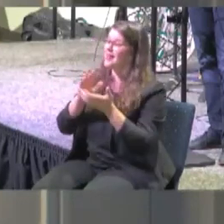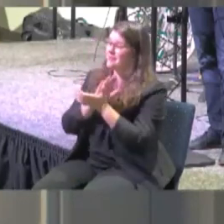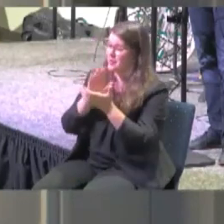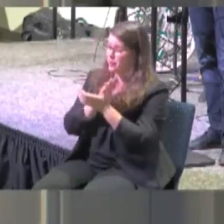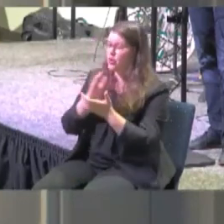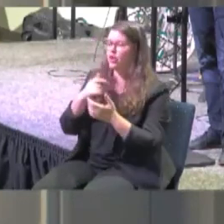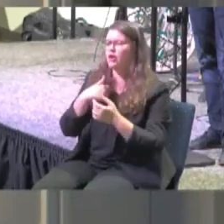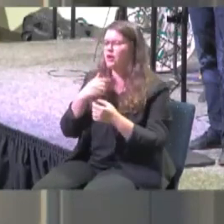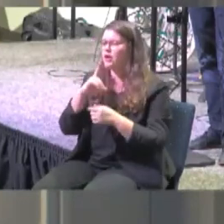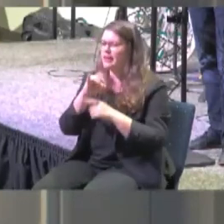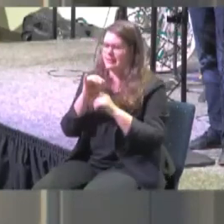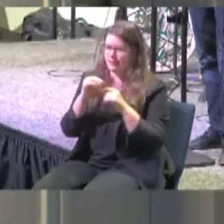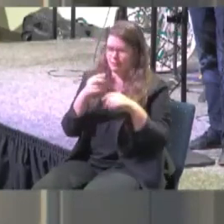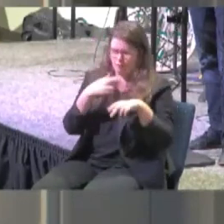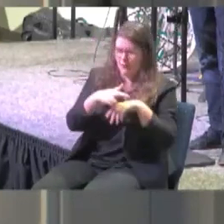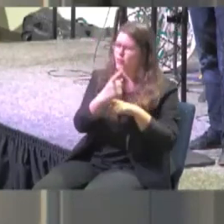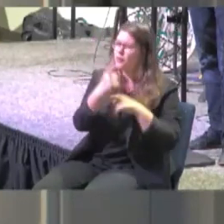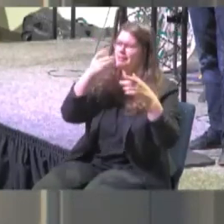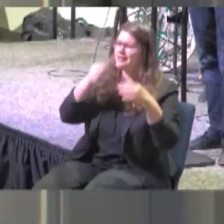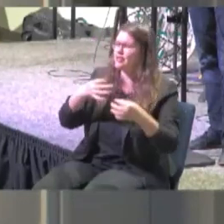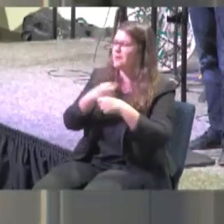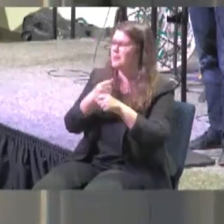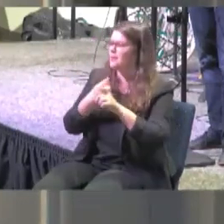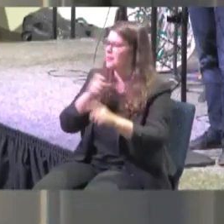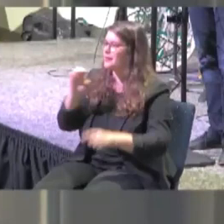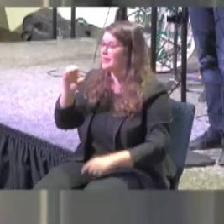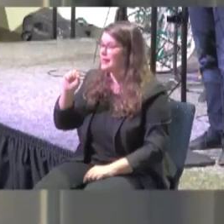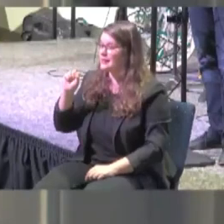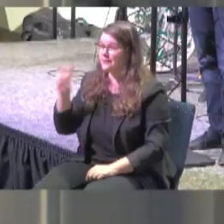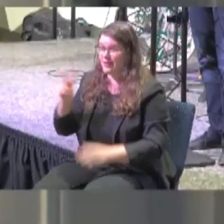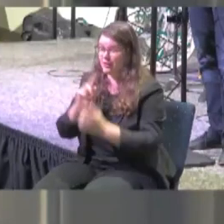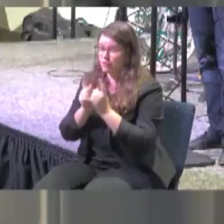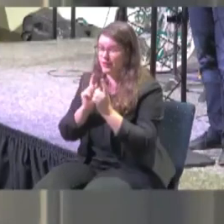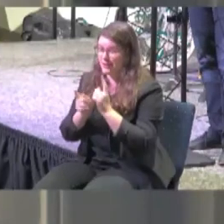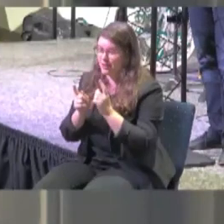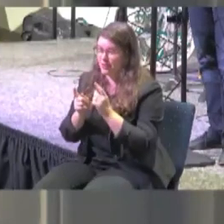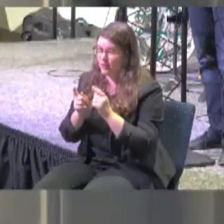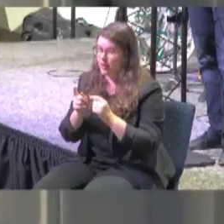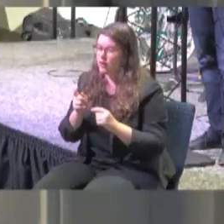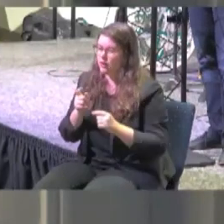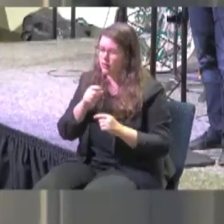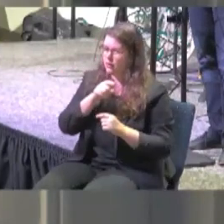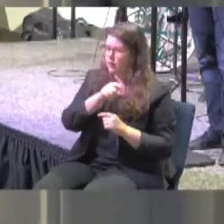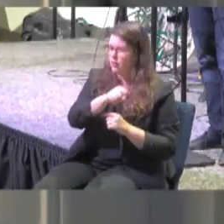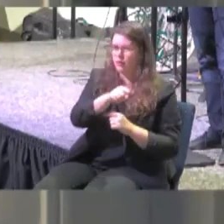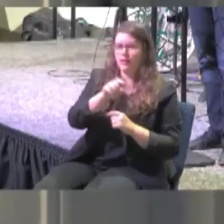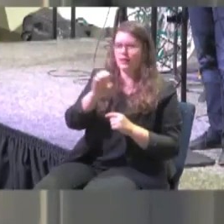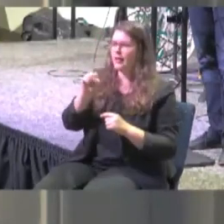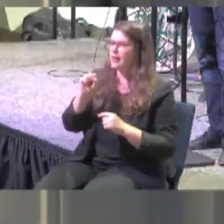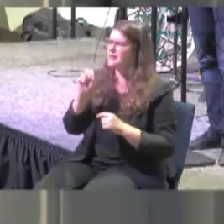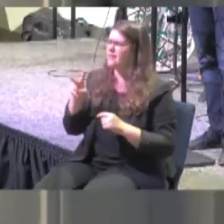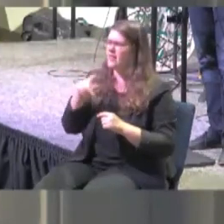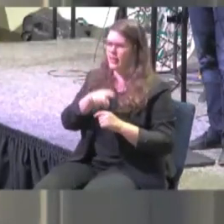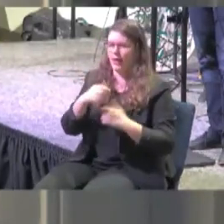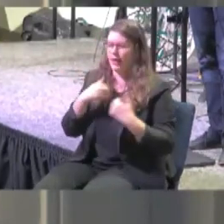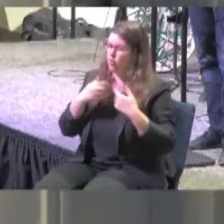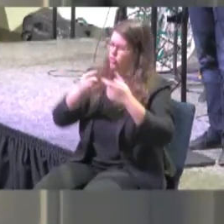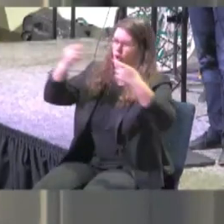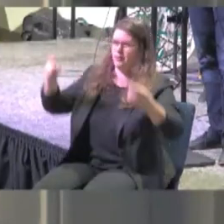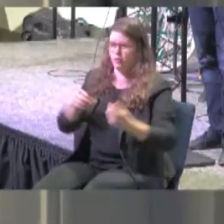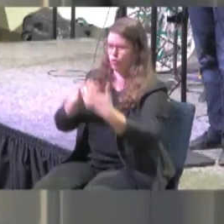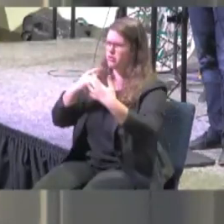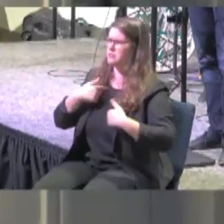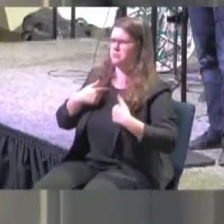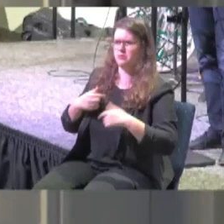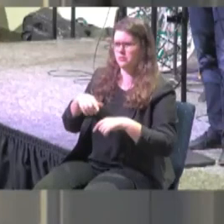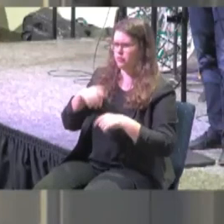the ESV that some of you are aware of, which went absolutely the other way and claimed that it was going to be a never-to-be-revised edition. I don't think